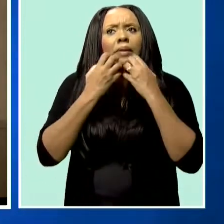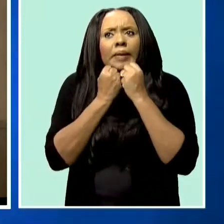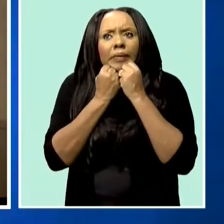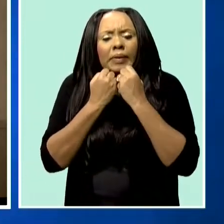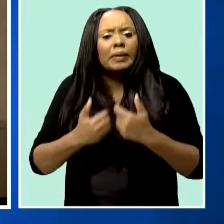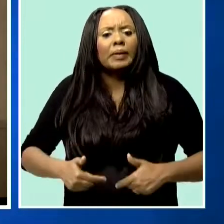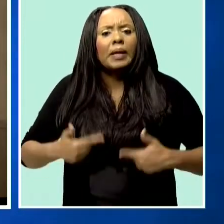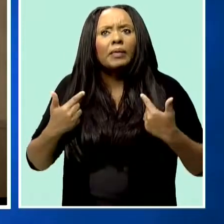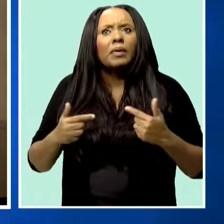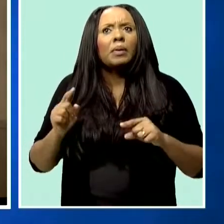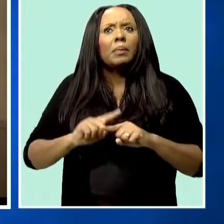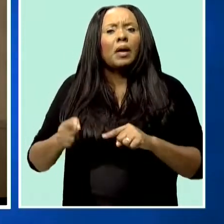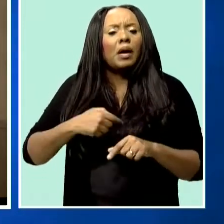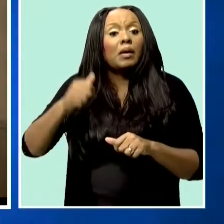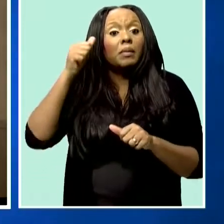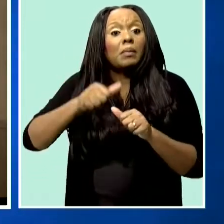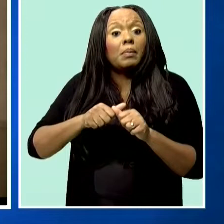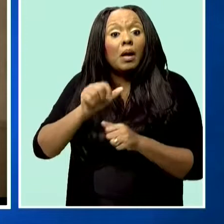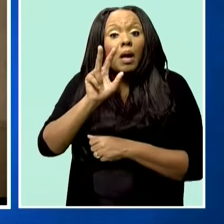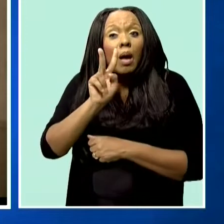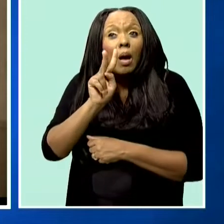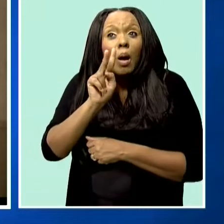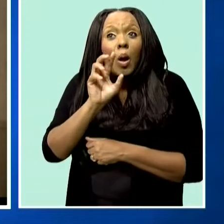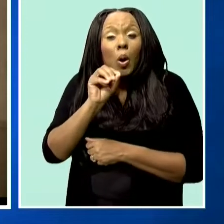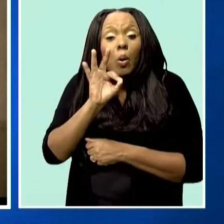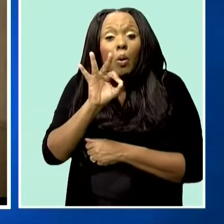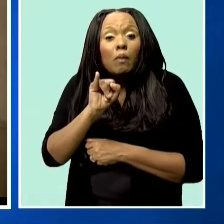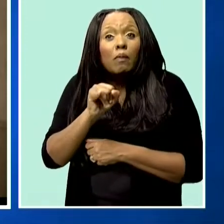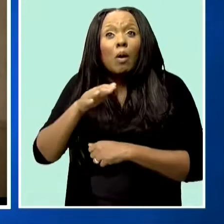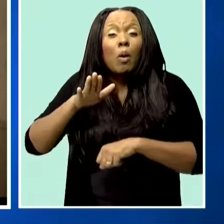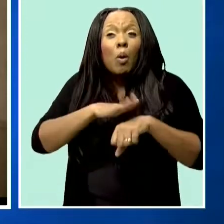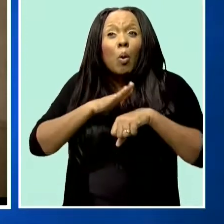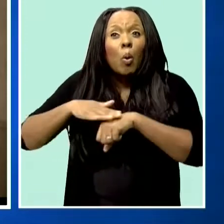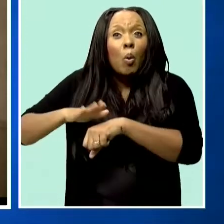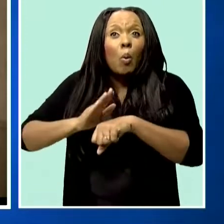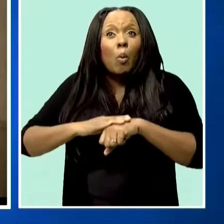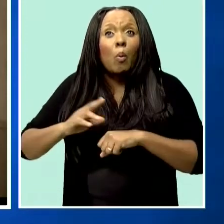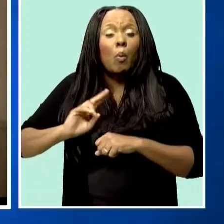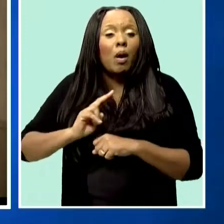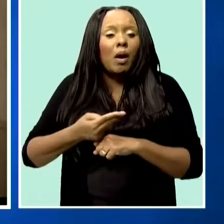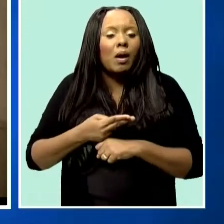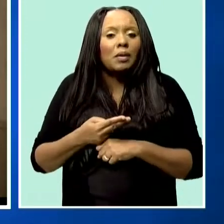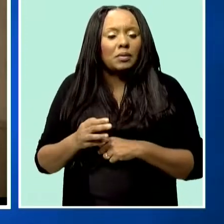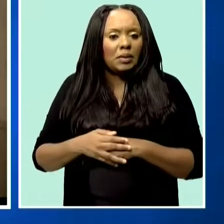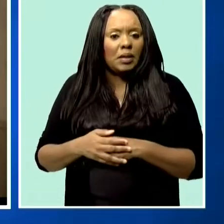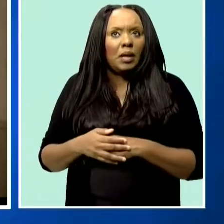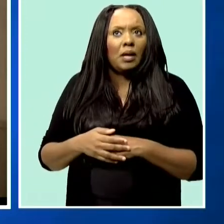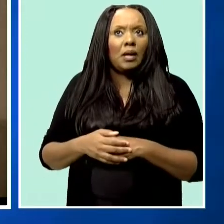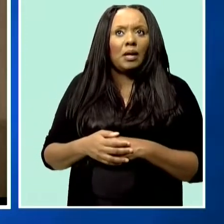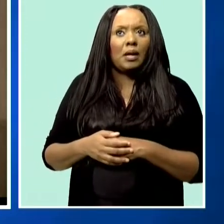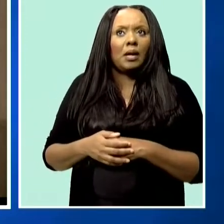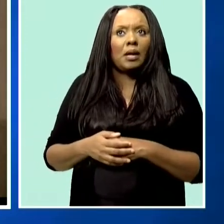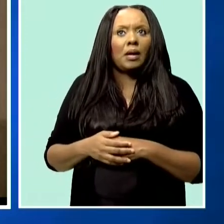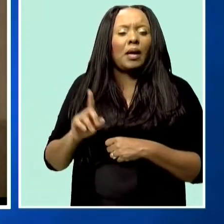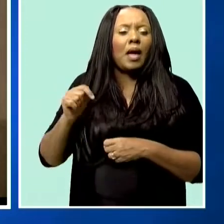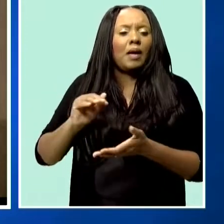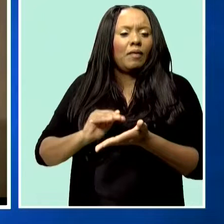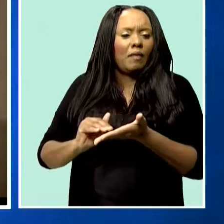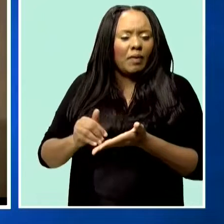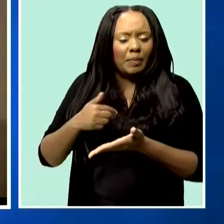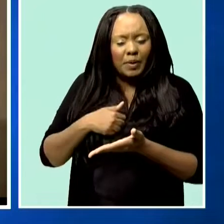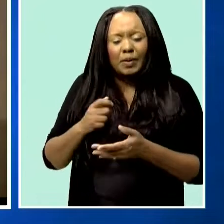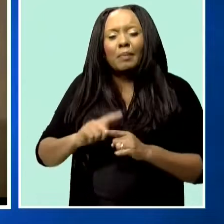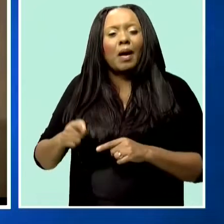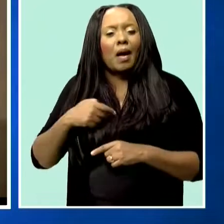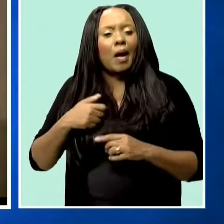you that Kofi had cautioned us in an almost prescient foretelling, and forgive me once again for quoting